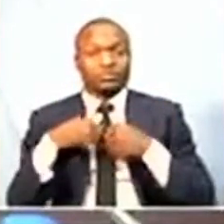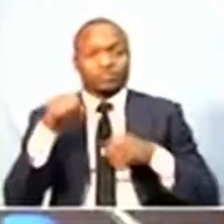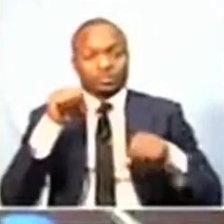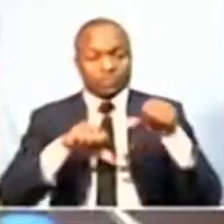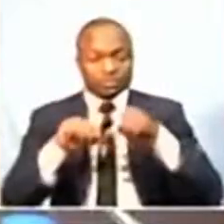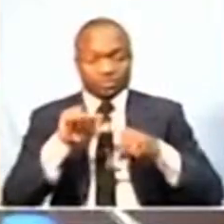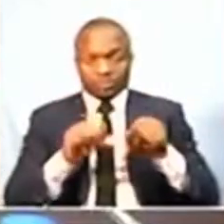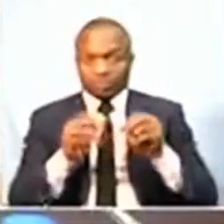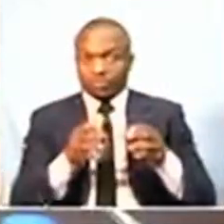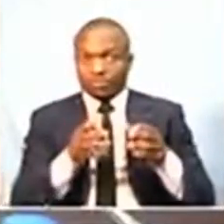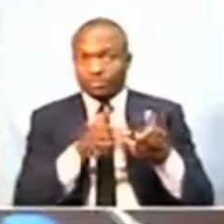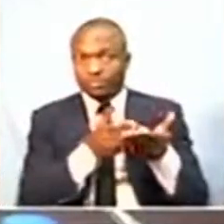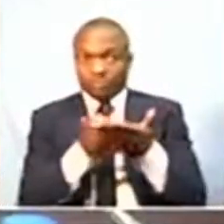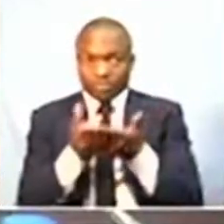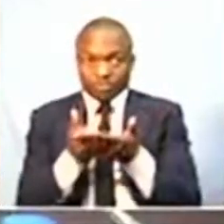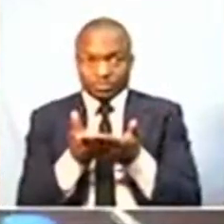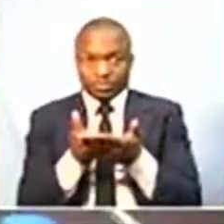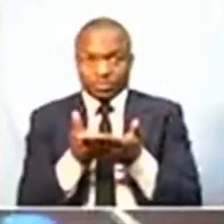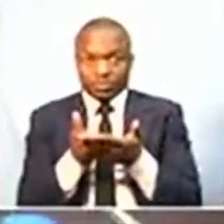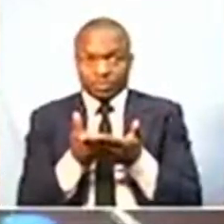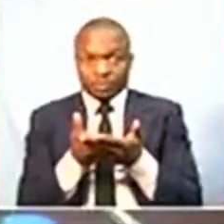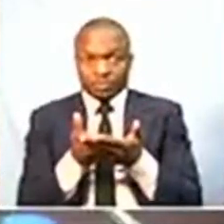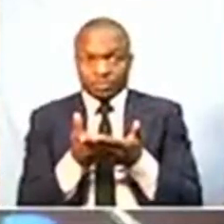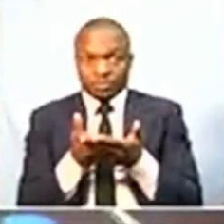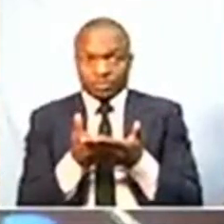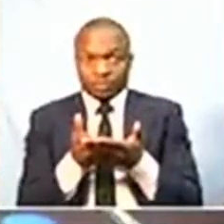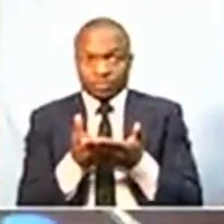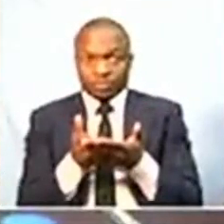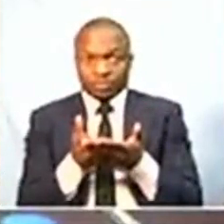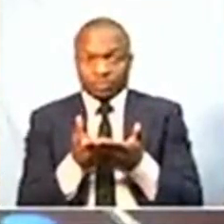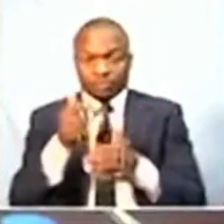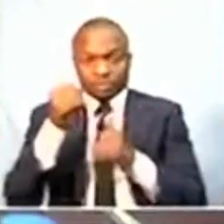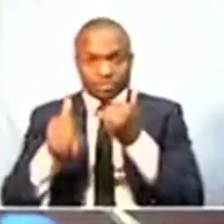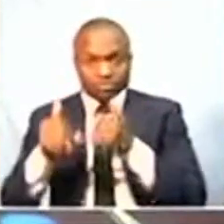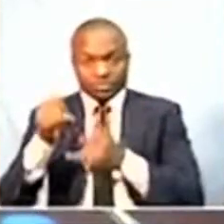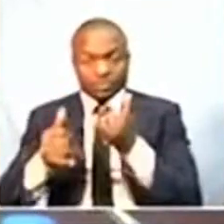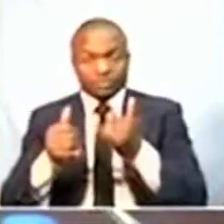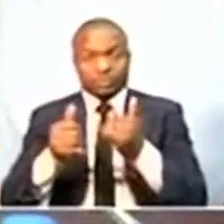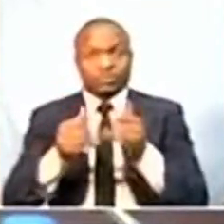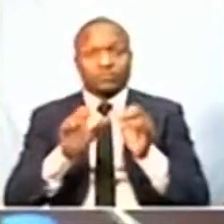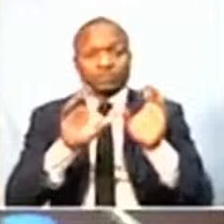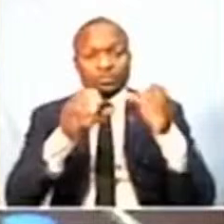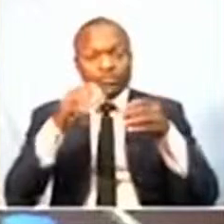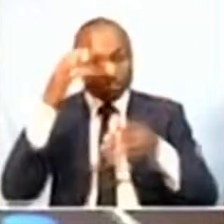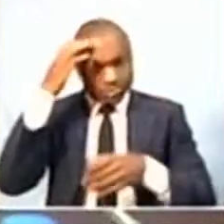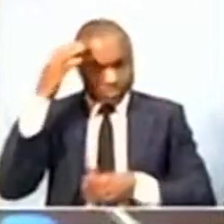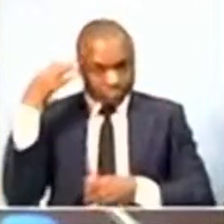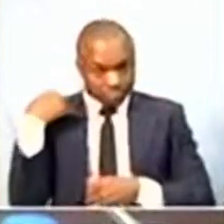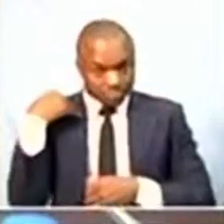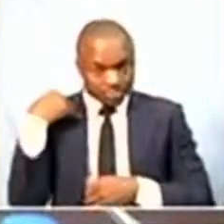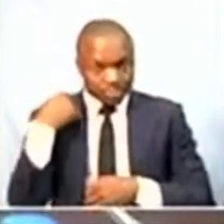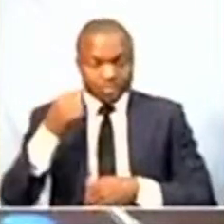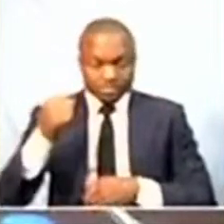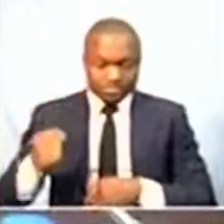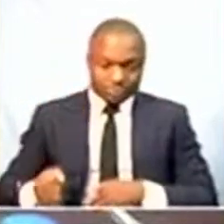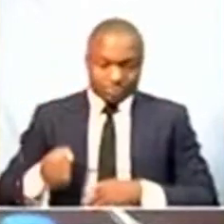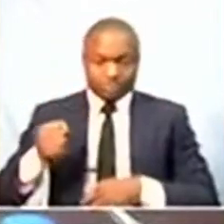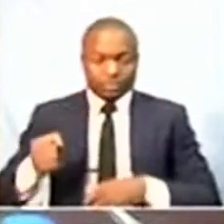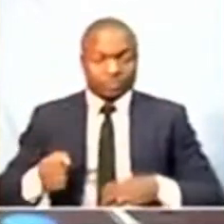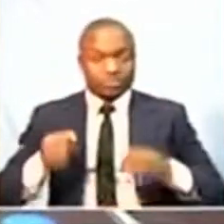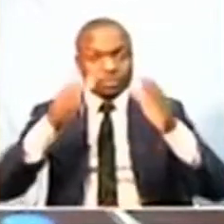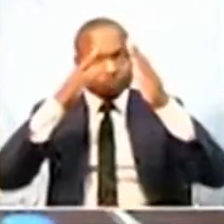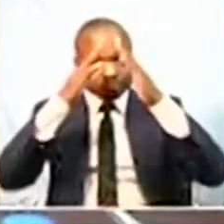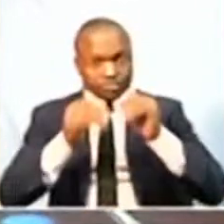be implemented within the accounting period, such as the completion of Civic Center and the Chief's Palace, were the 2